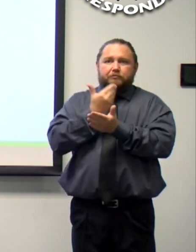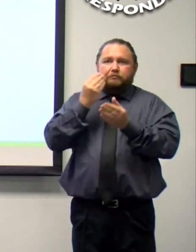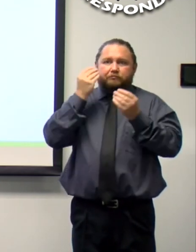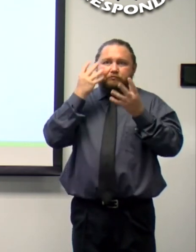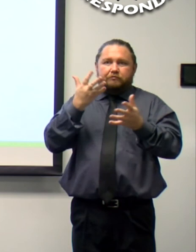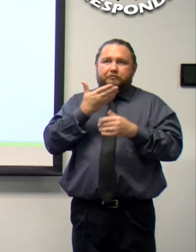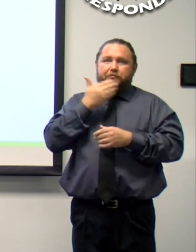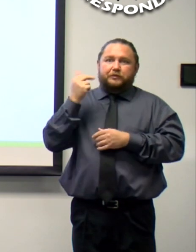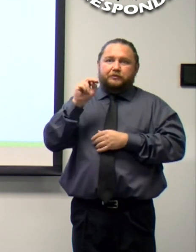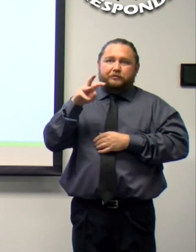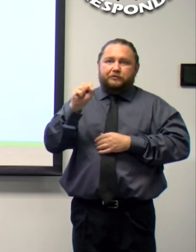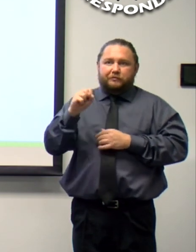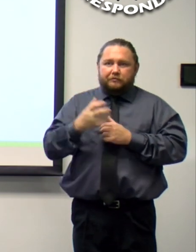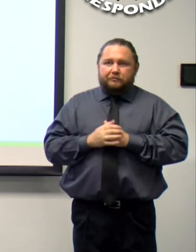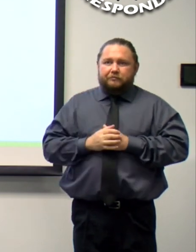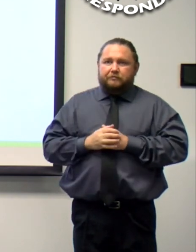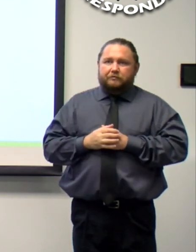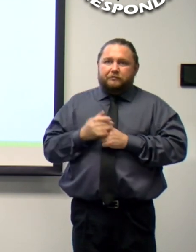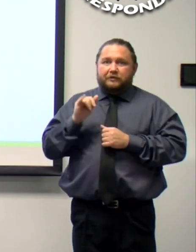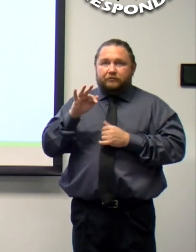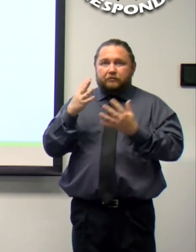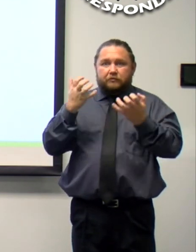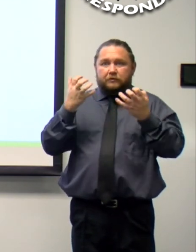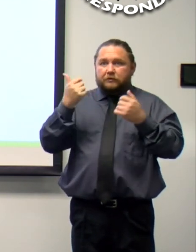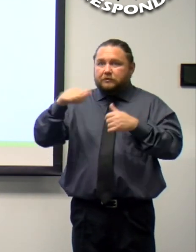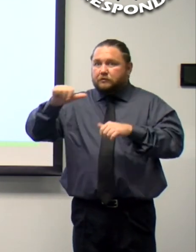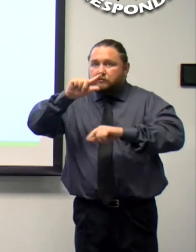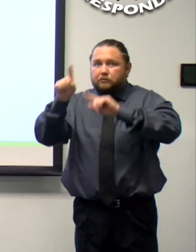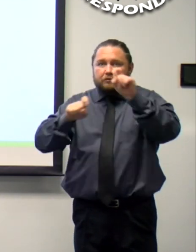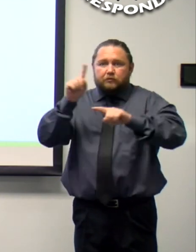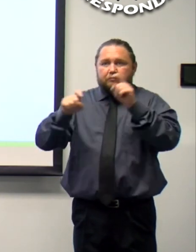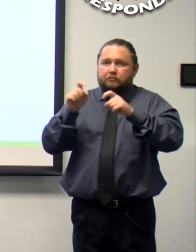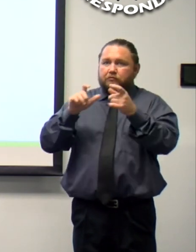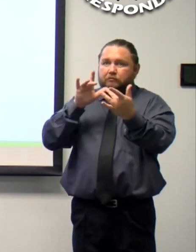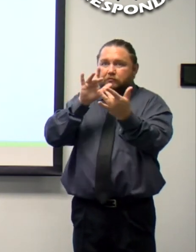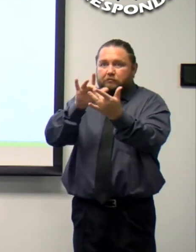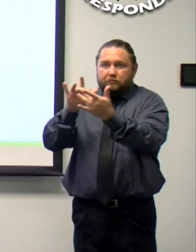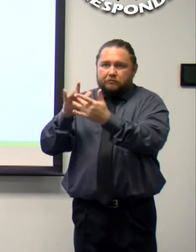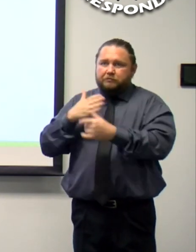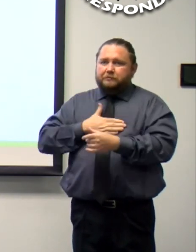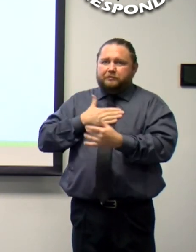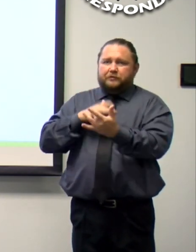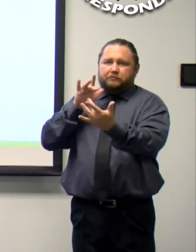mayor's office or to public health. We'd be glad to help out in any way we can.